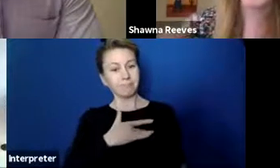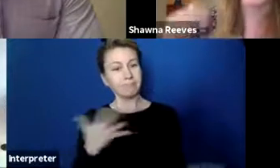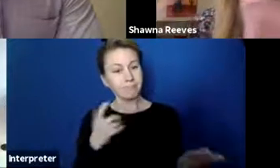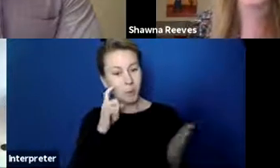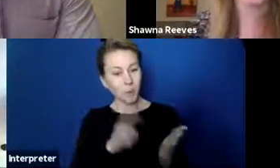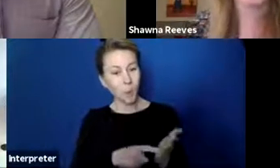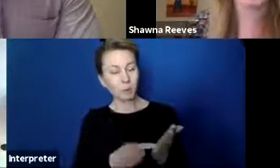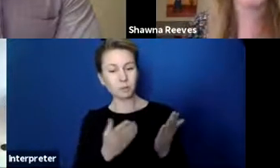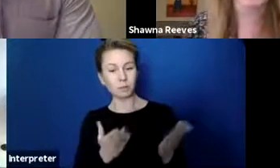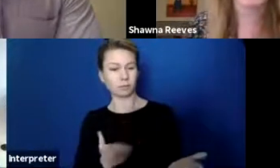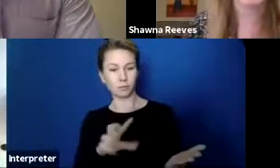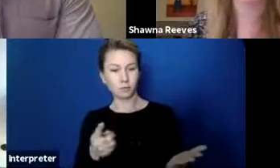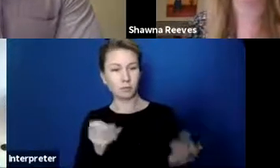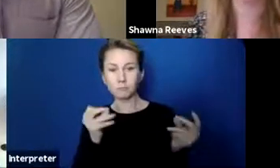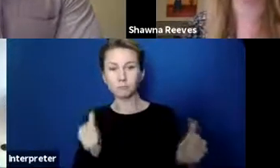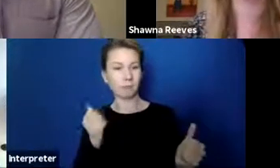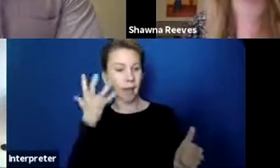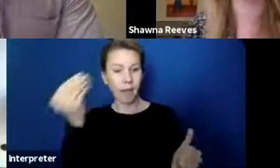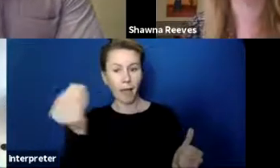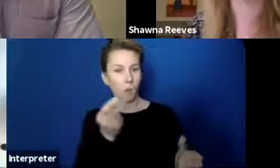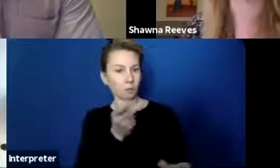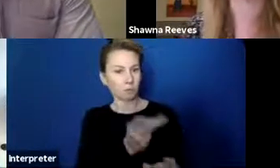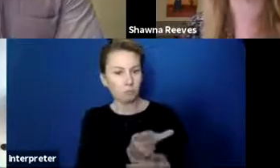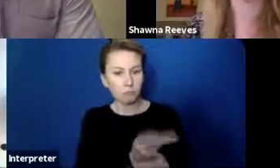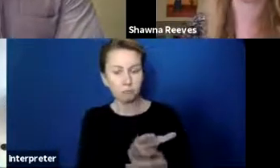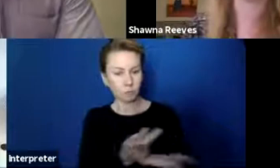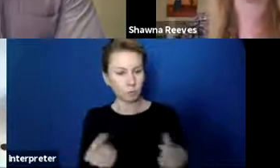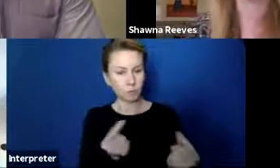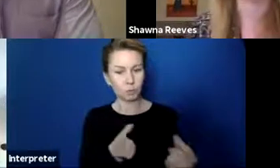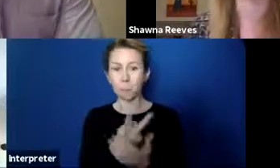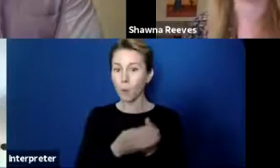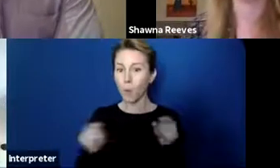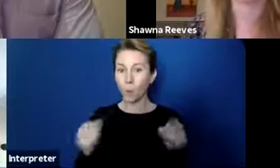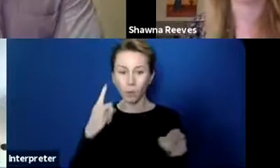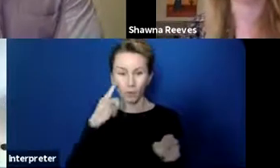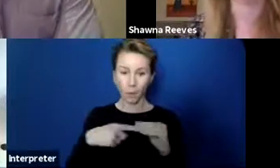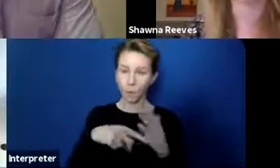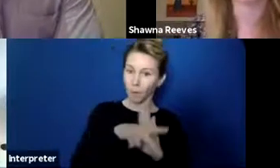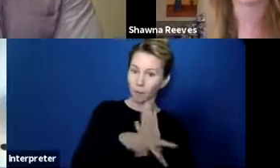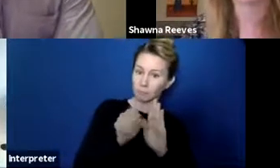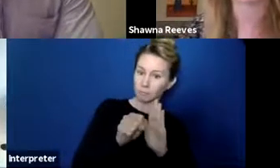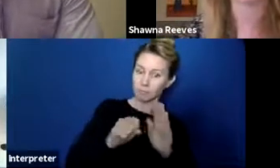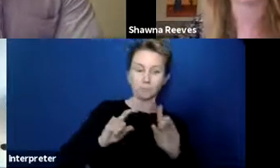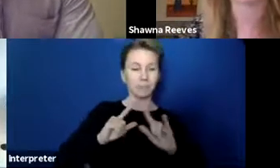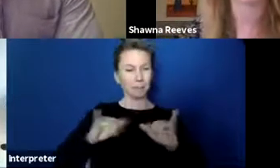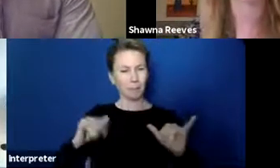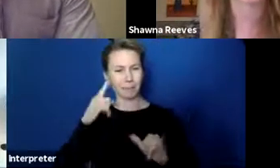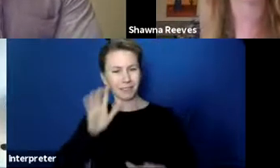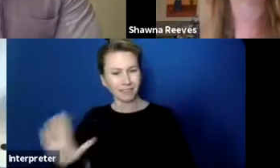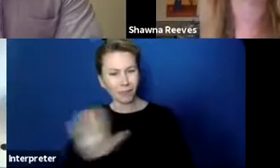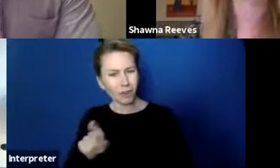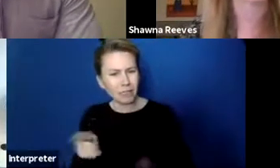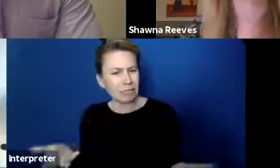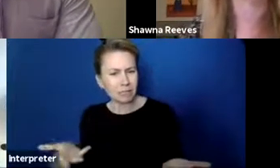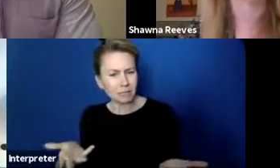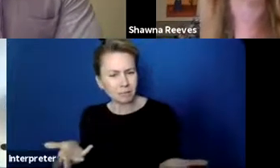ways to do that safely. Great, cool. One of the things that brought me so much joy was